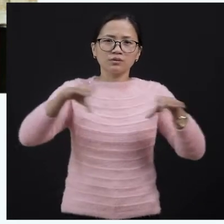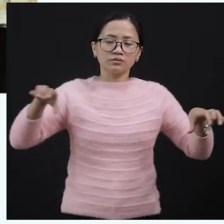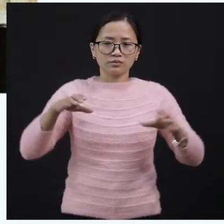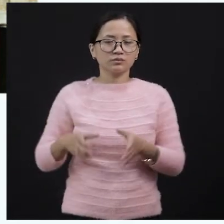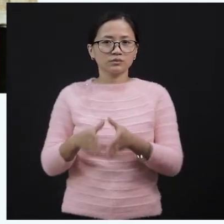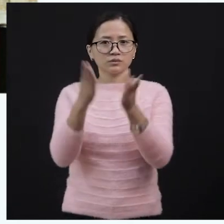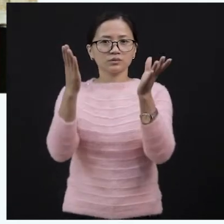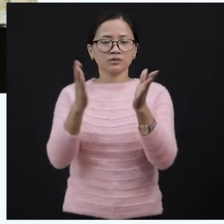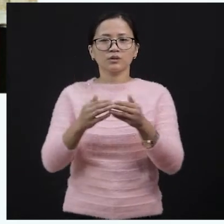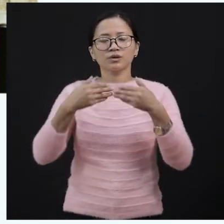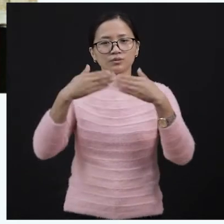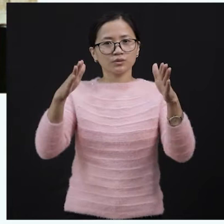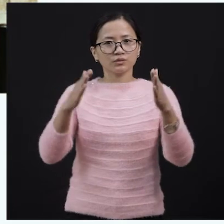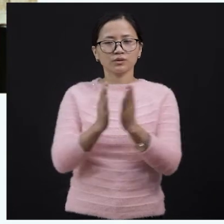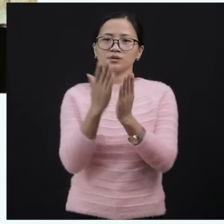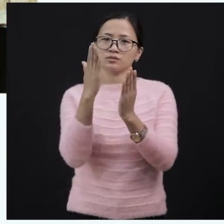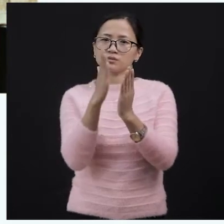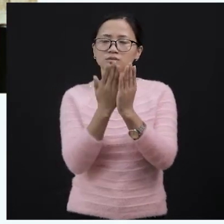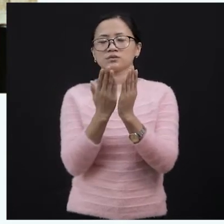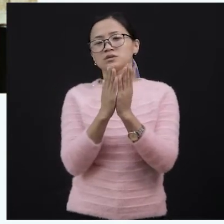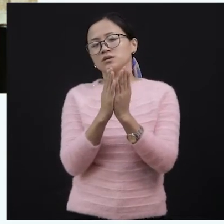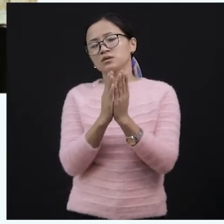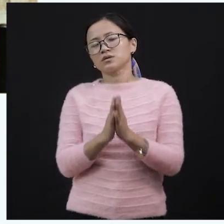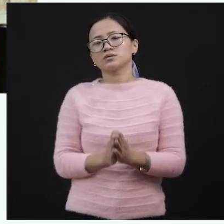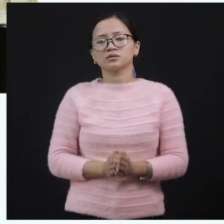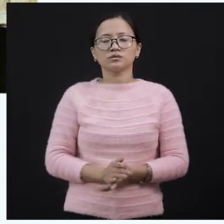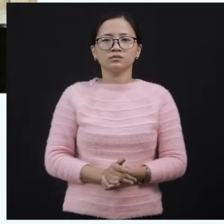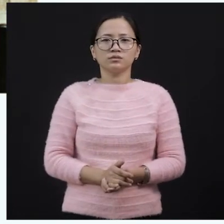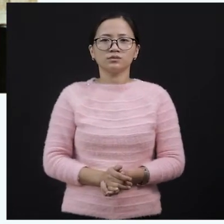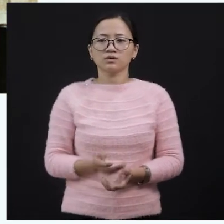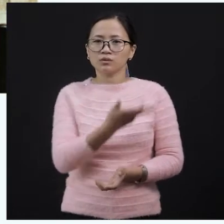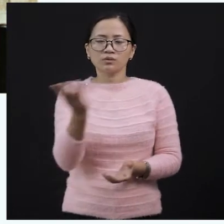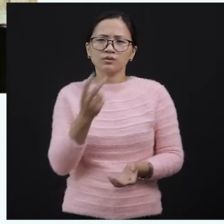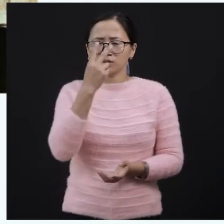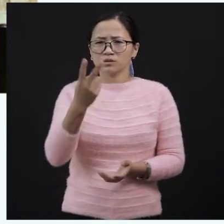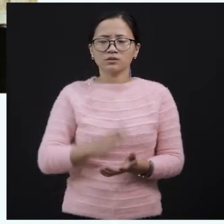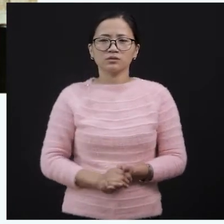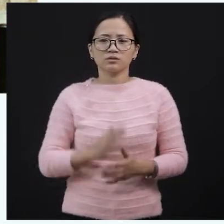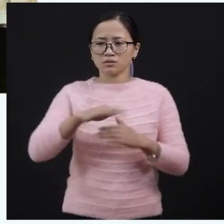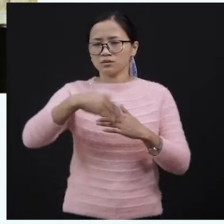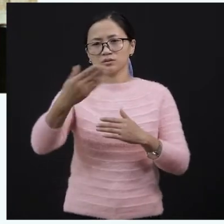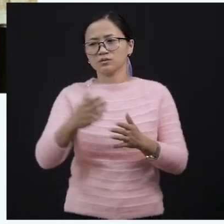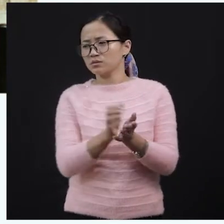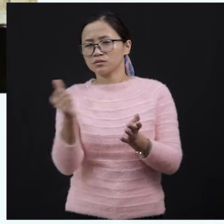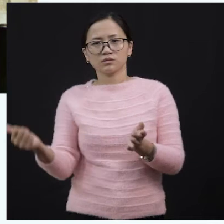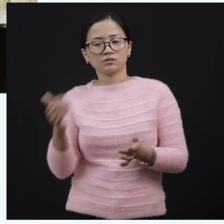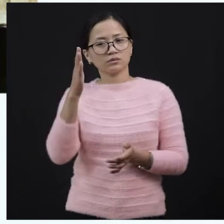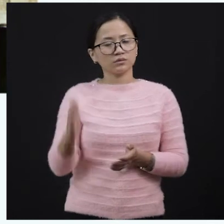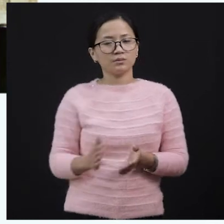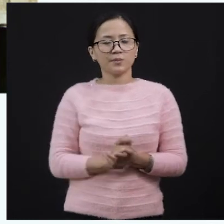doors. And it does not allow us to see what is there on the other side,